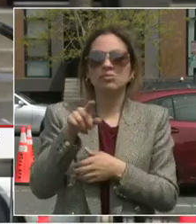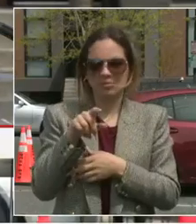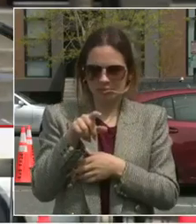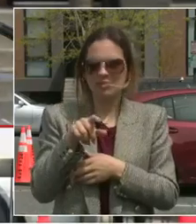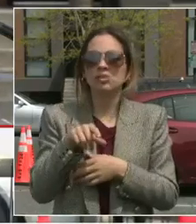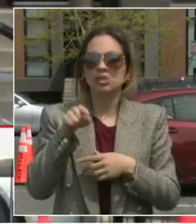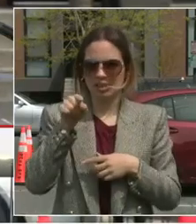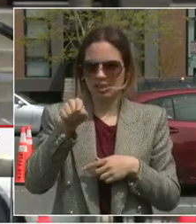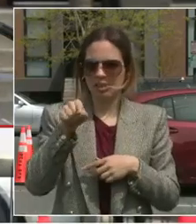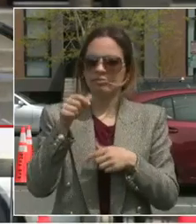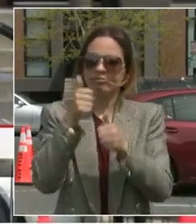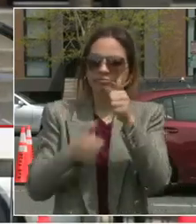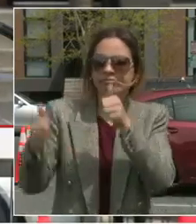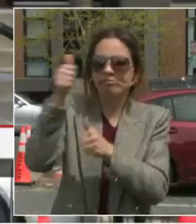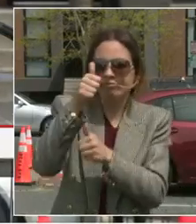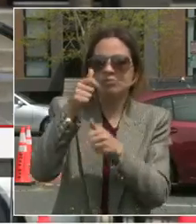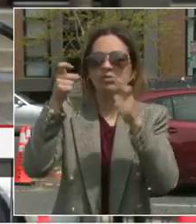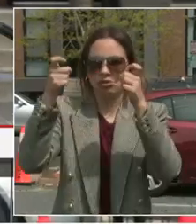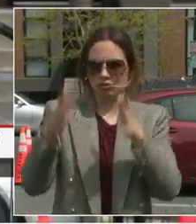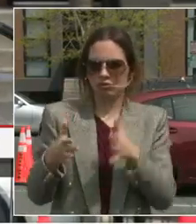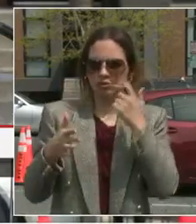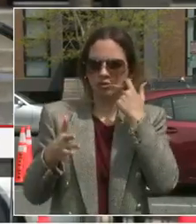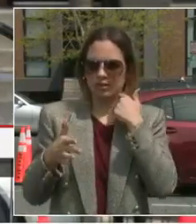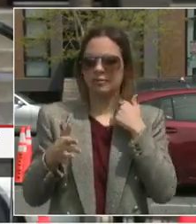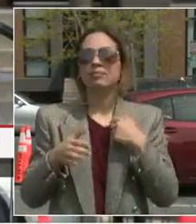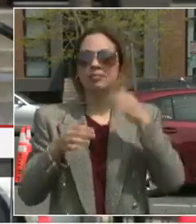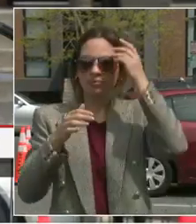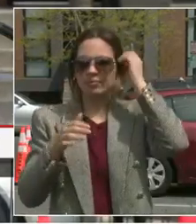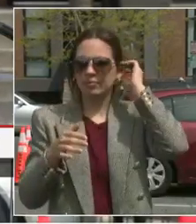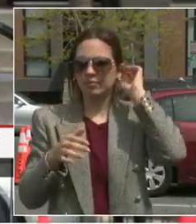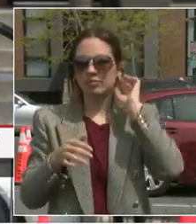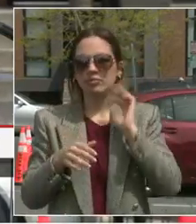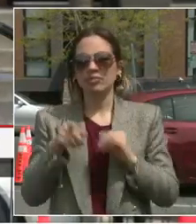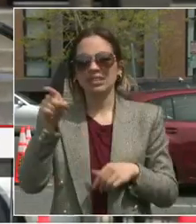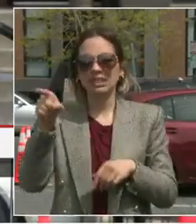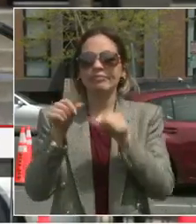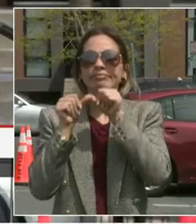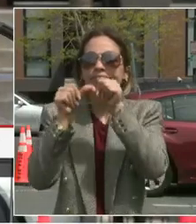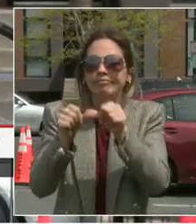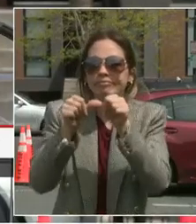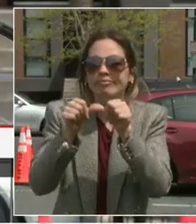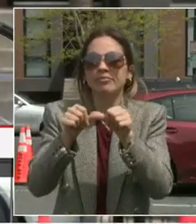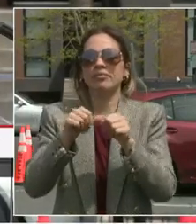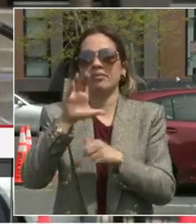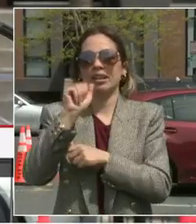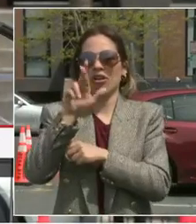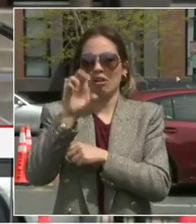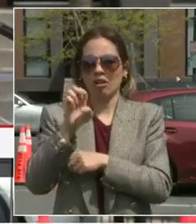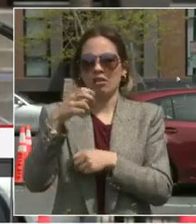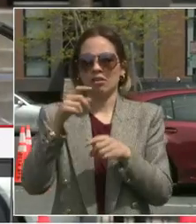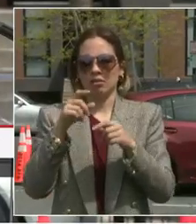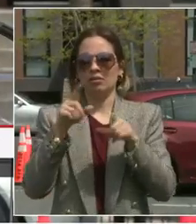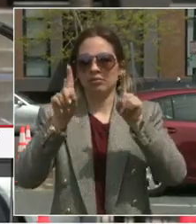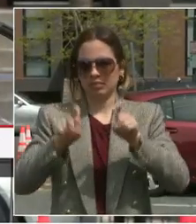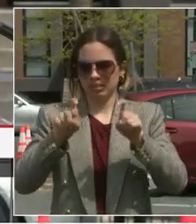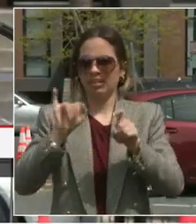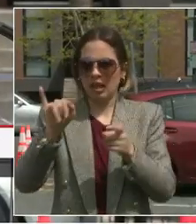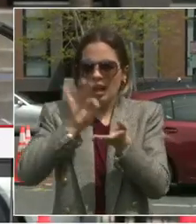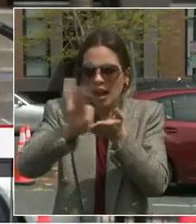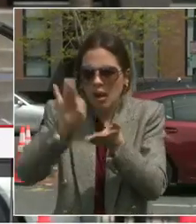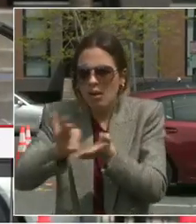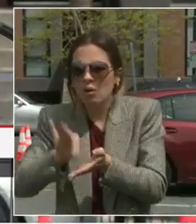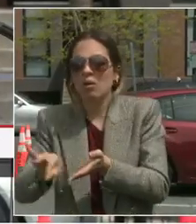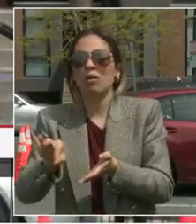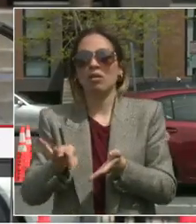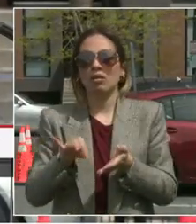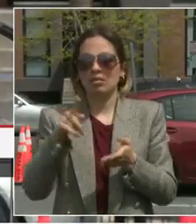the executive director of the Community Partnership, our Continuum of Care lead. They lead the Point in Time, and she has been steadfast